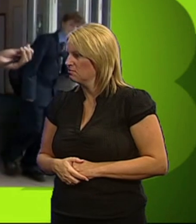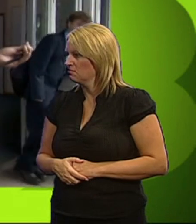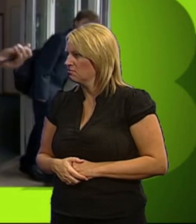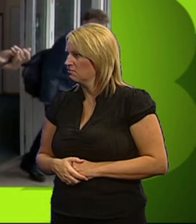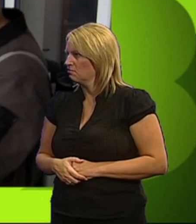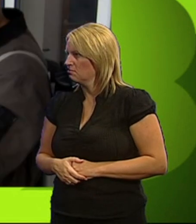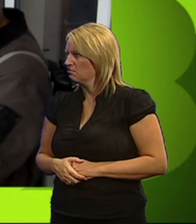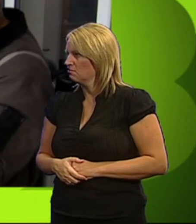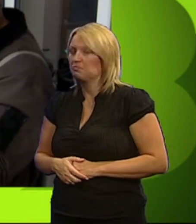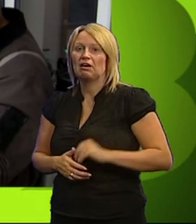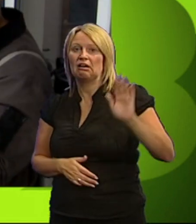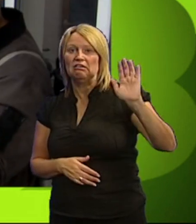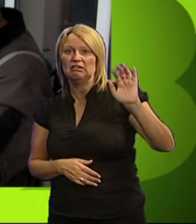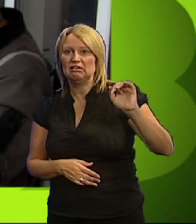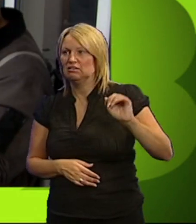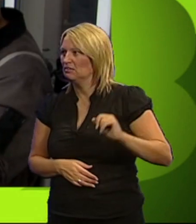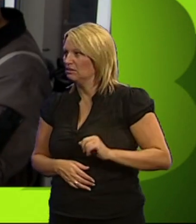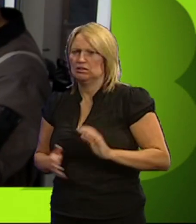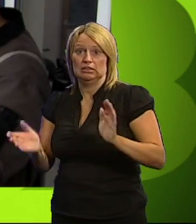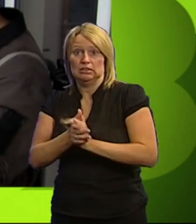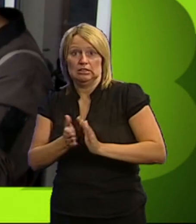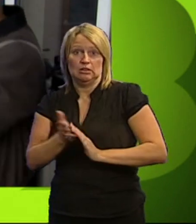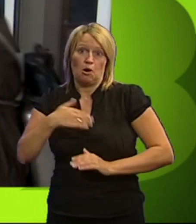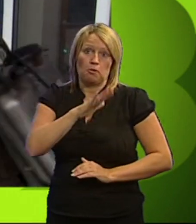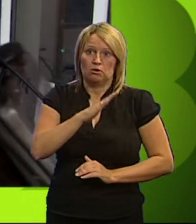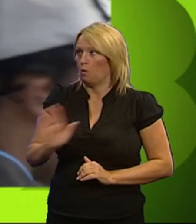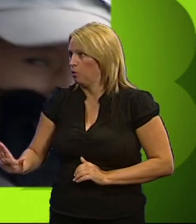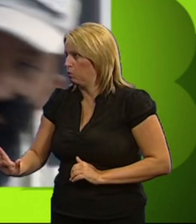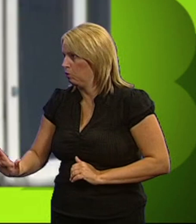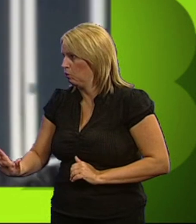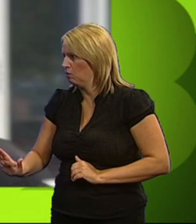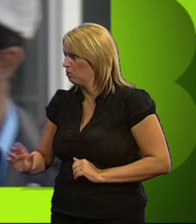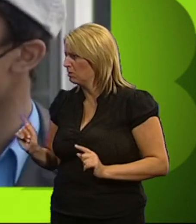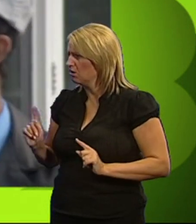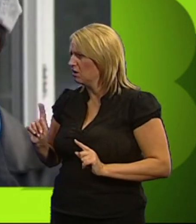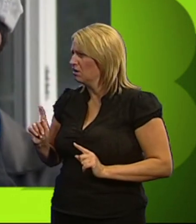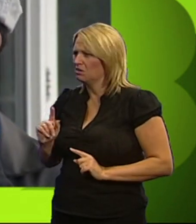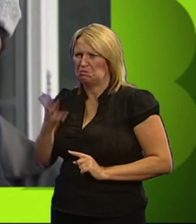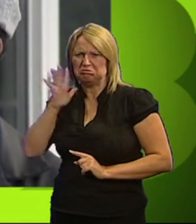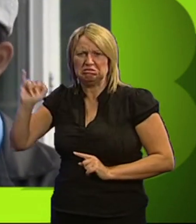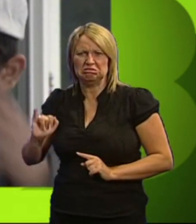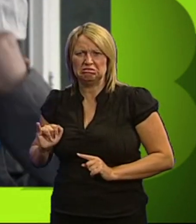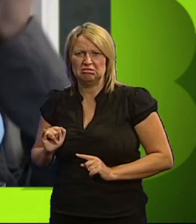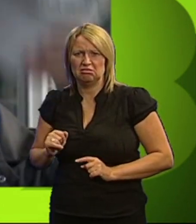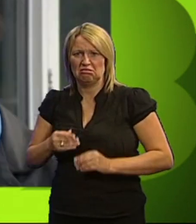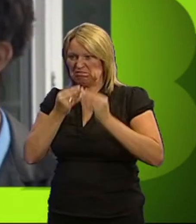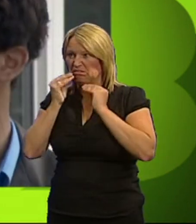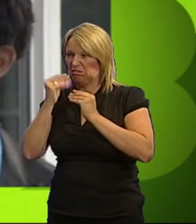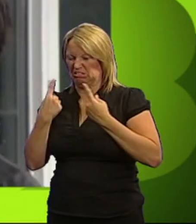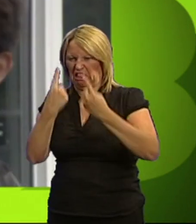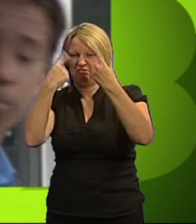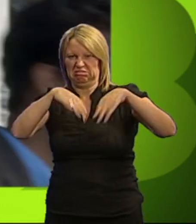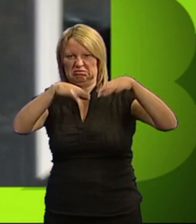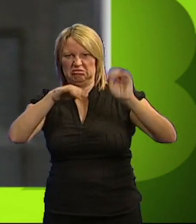Bye, Mr. Van Helsing. Right, that's it. I'm going home. Jono! No, Dad! You're just so embarrassing. From now on, you're on